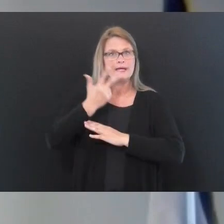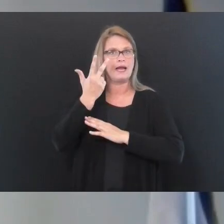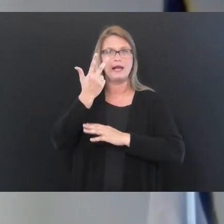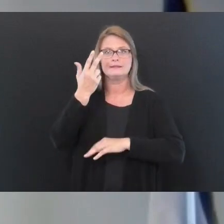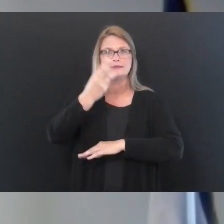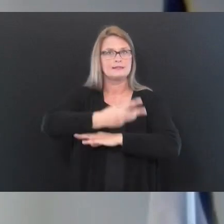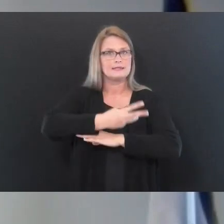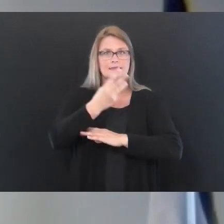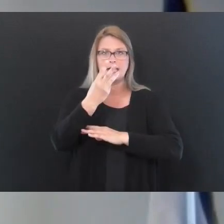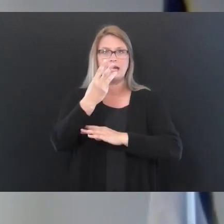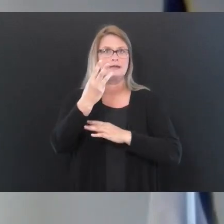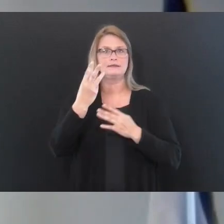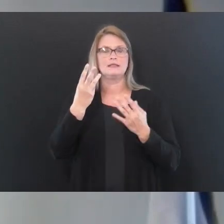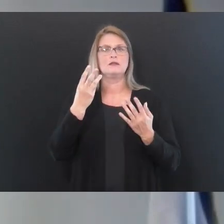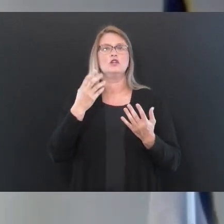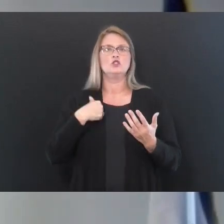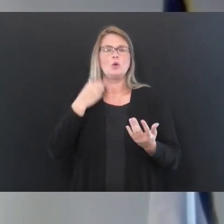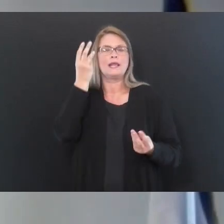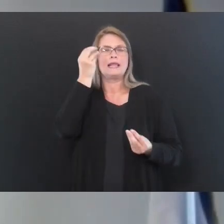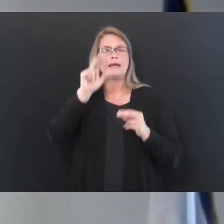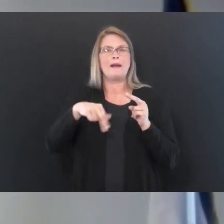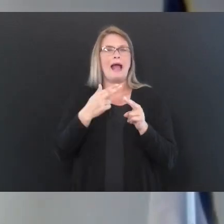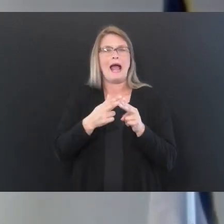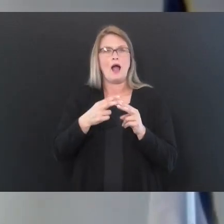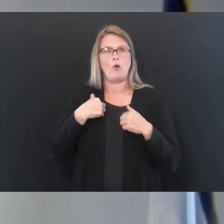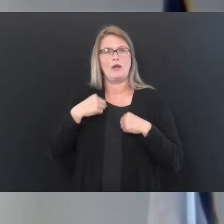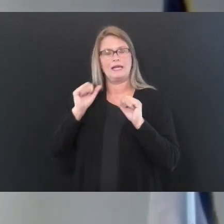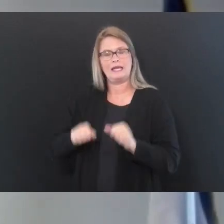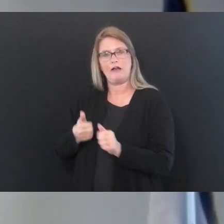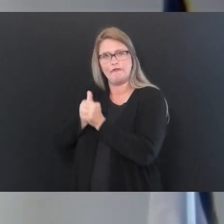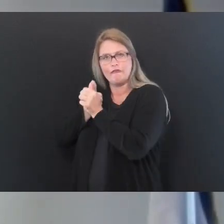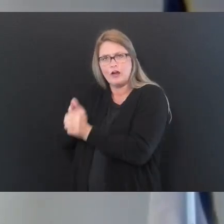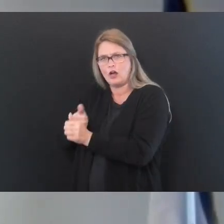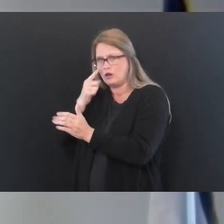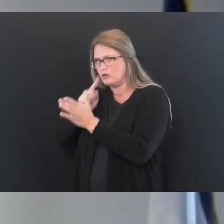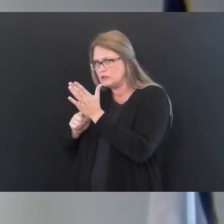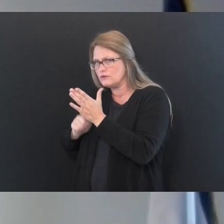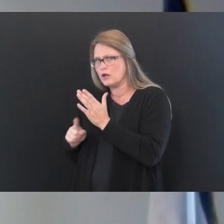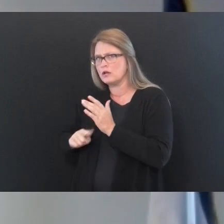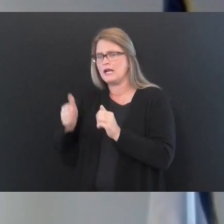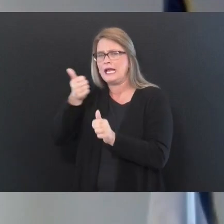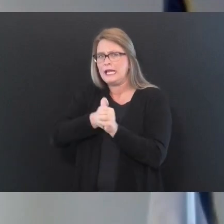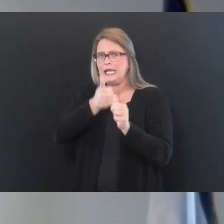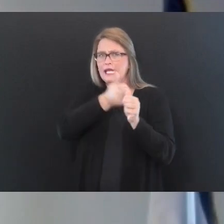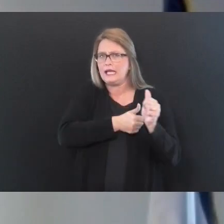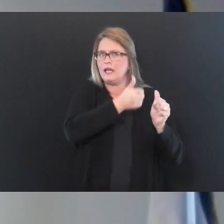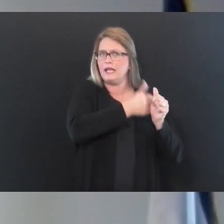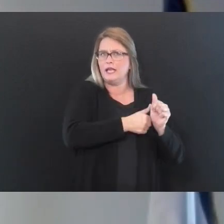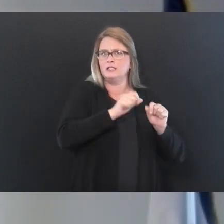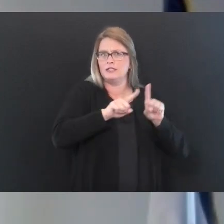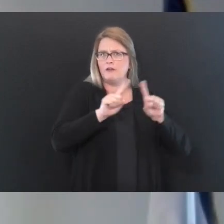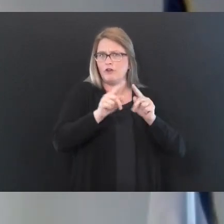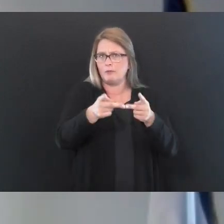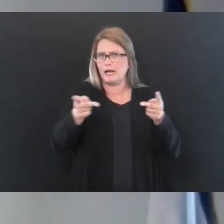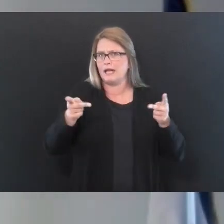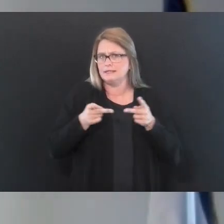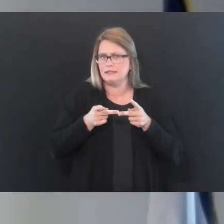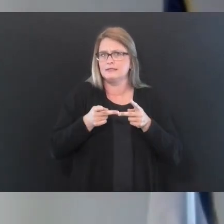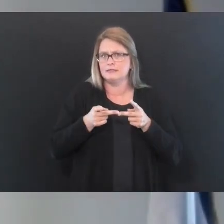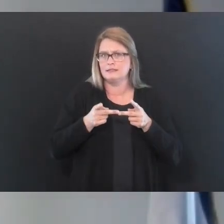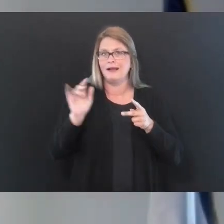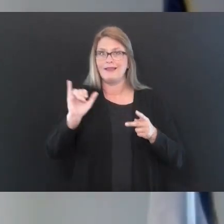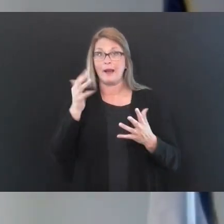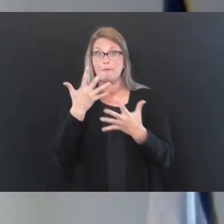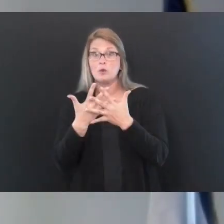from now, a week from now. So we need to be thinking about how do we do surveillance through each of these kind of congregate settings, like prisons